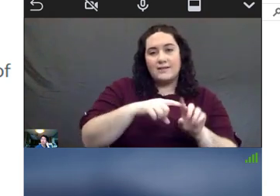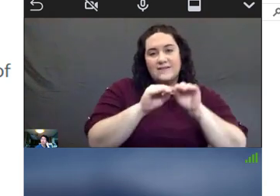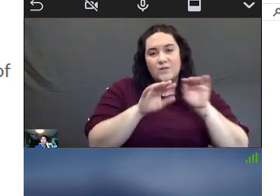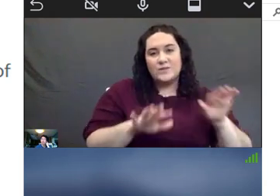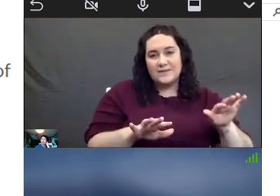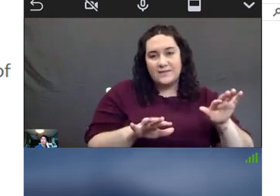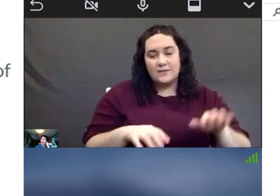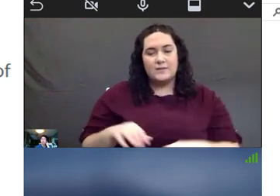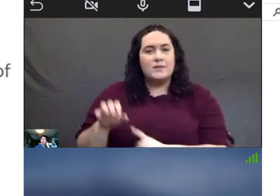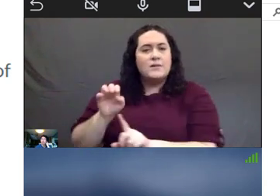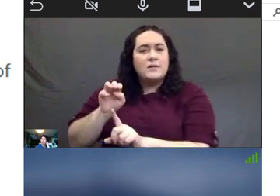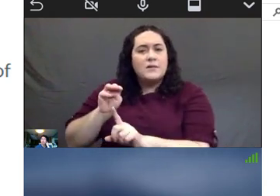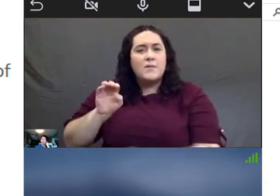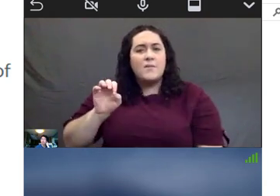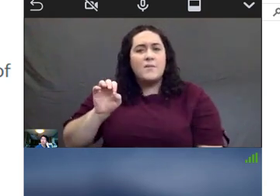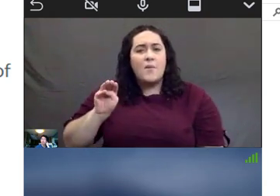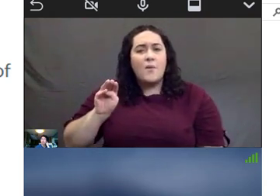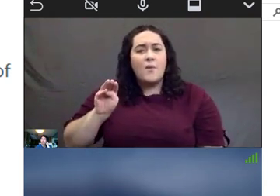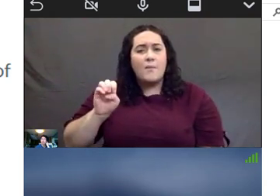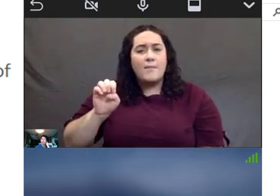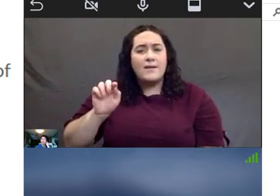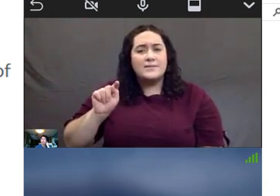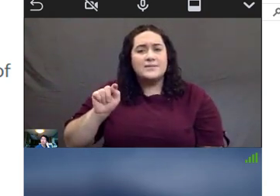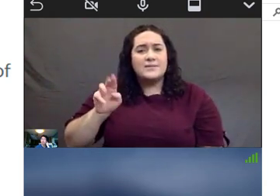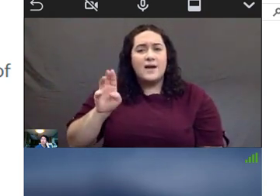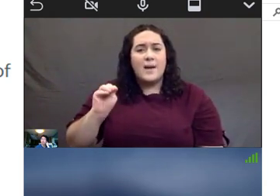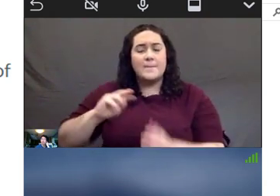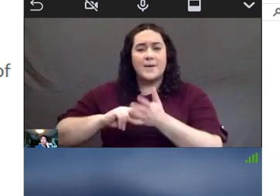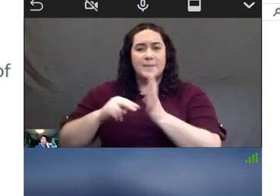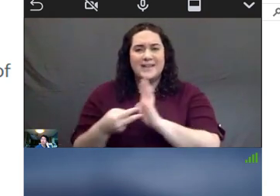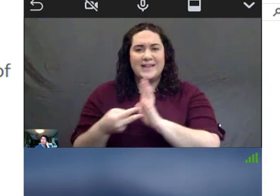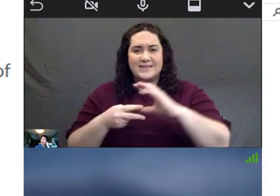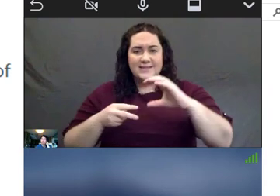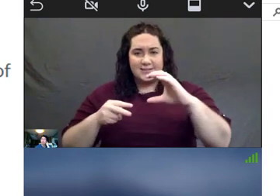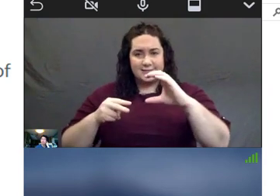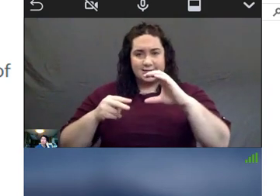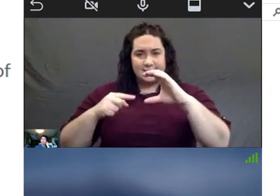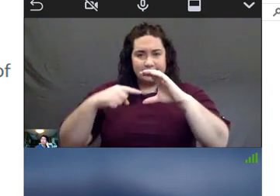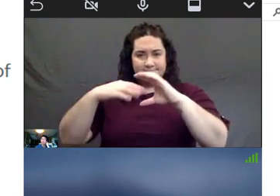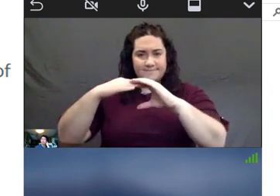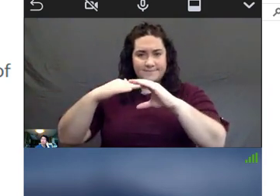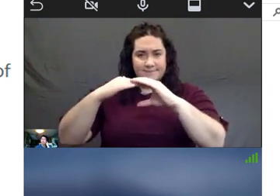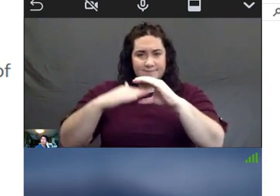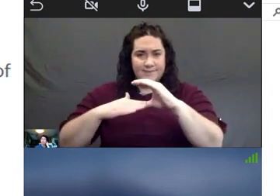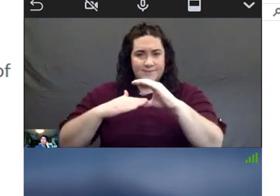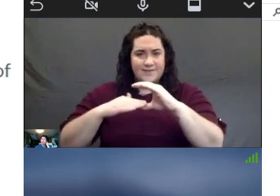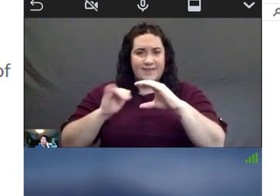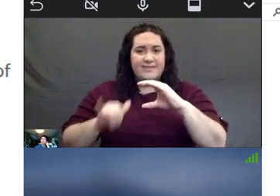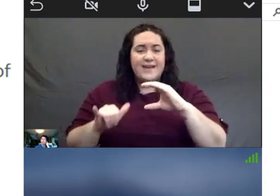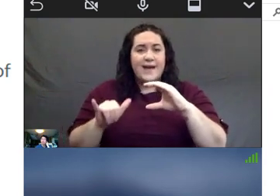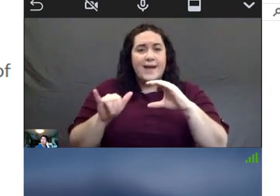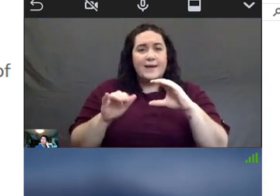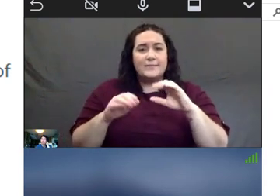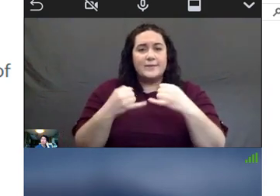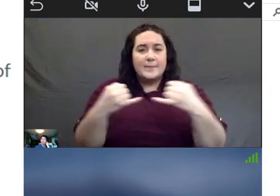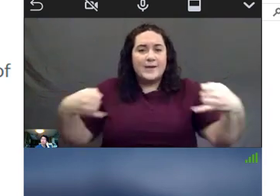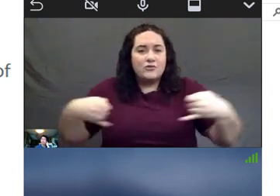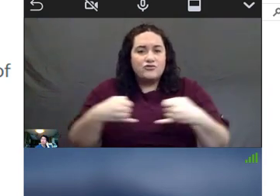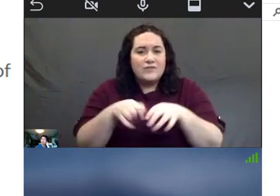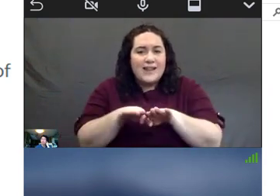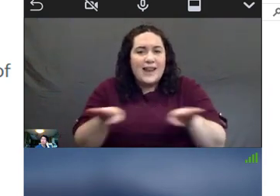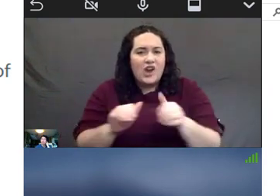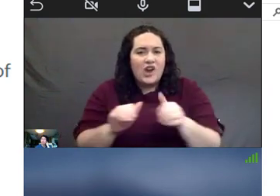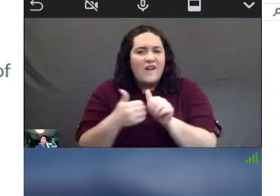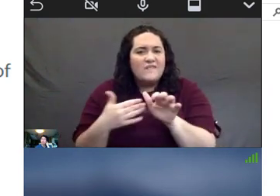the hydrodynamic boundary layer grow, or the velocity boundary layer, and thermal diffusivity tells us about how fast the thermal boundary layer